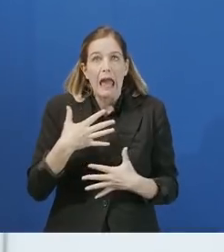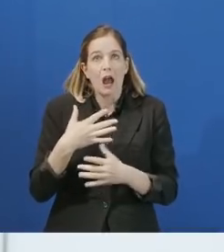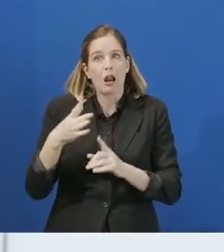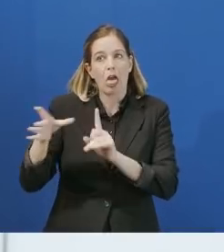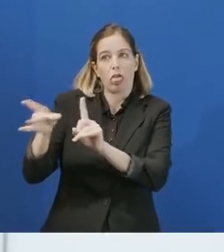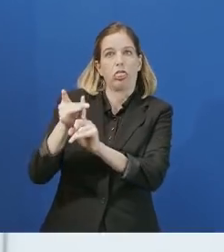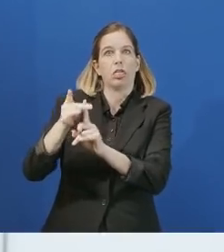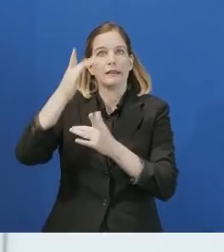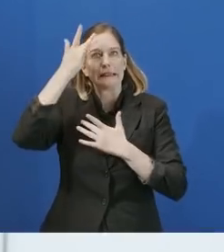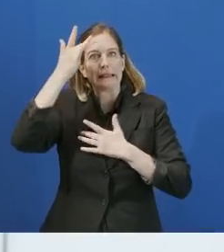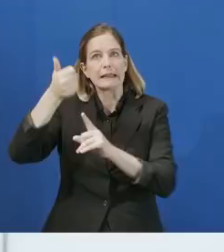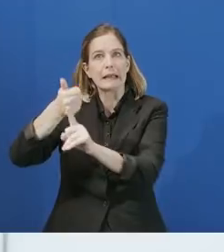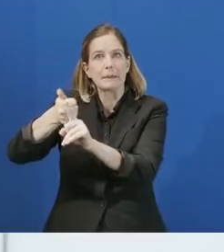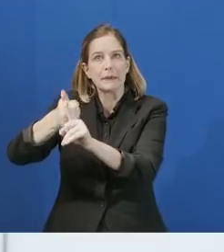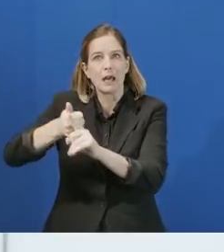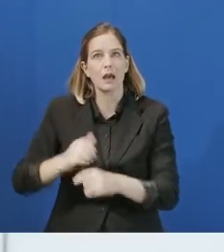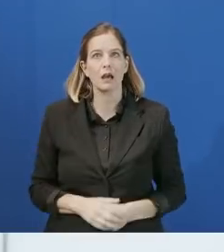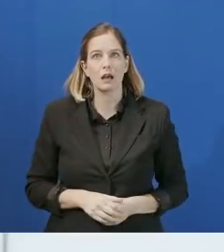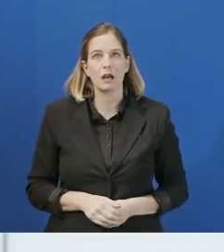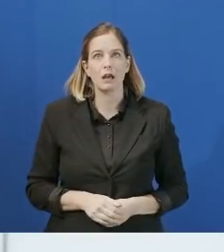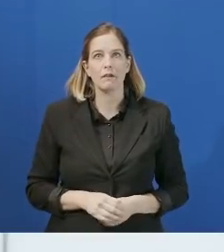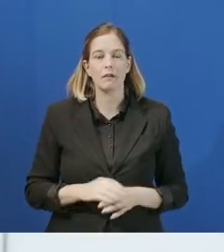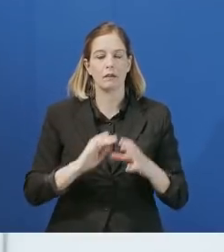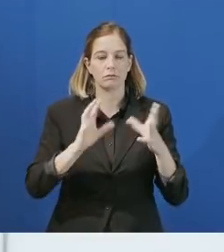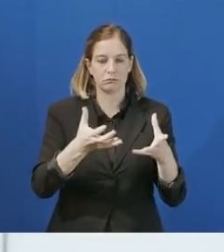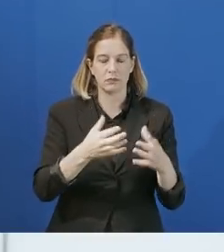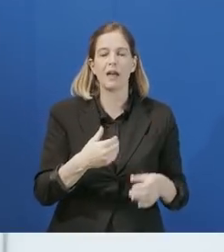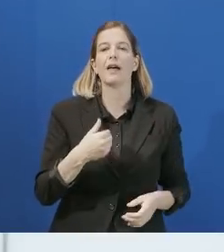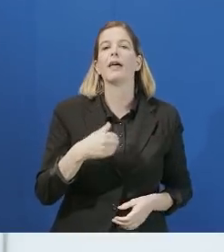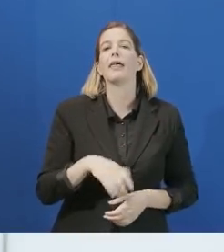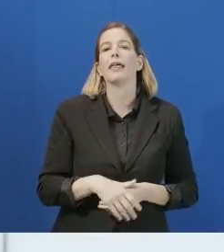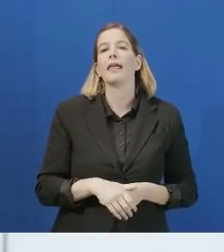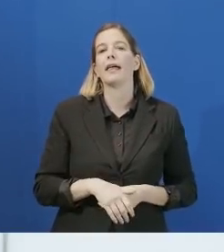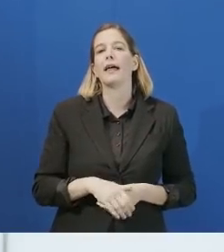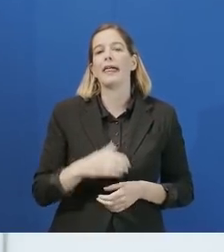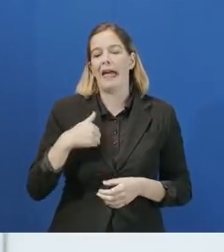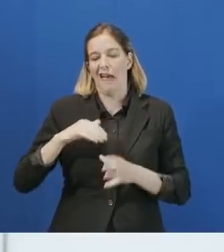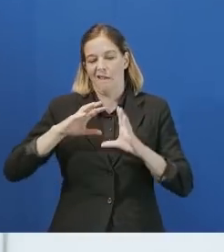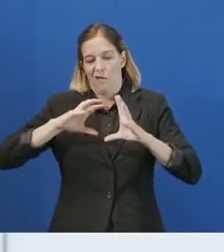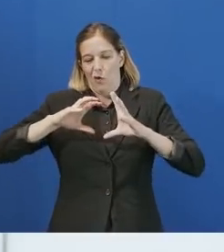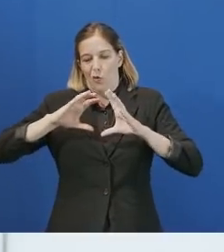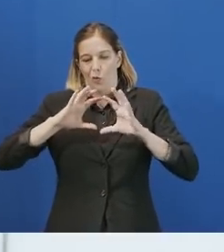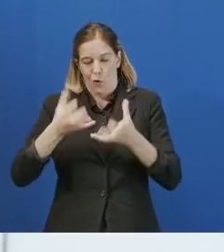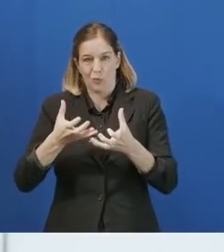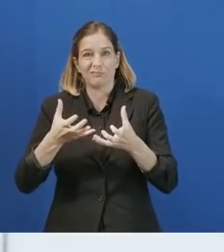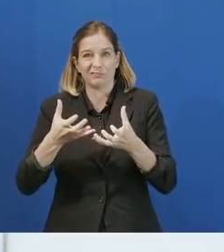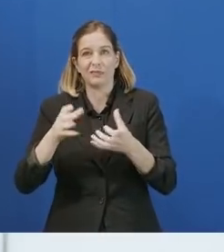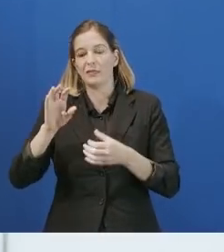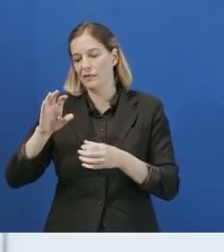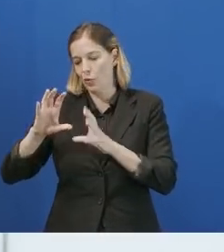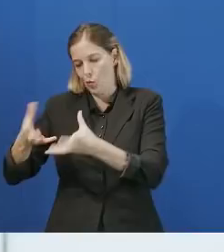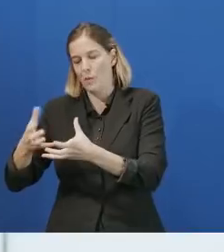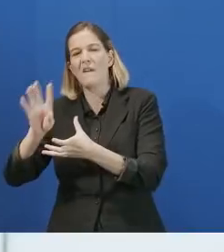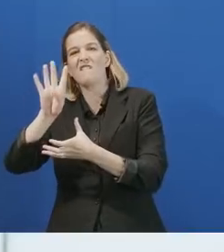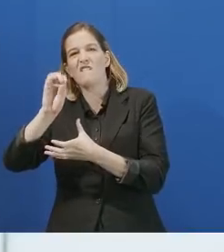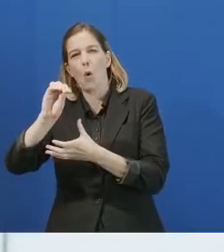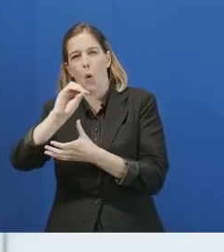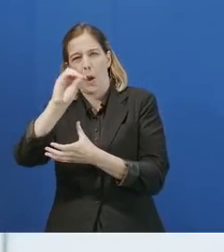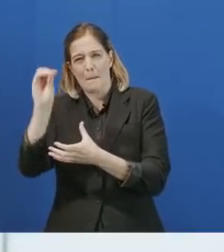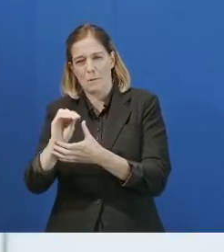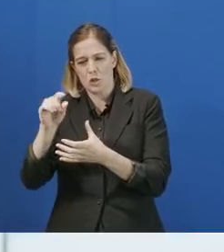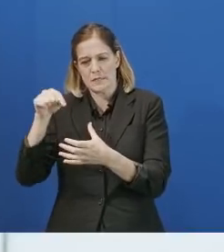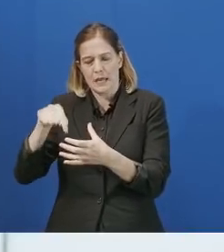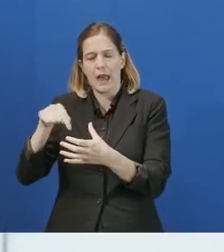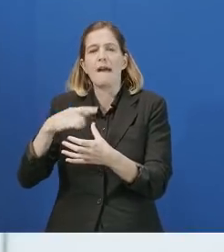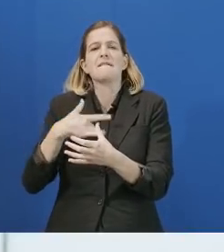group in the middle, 40%, who aren't sure. that don't know, that want to see